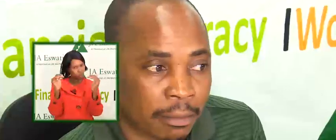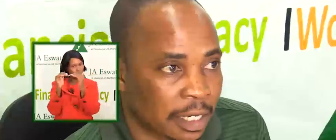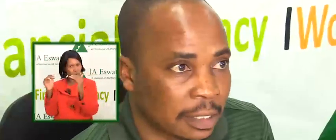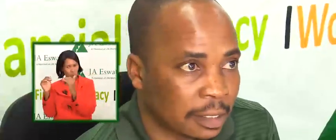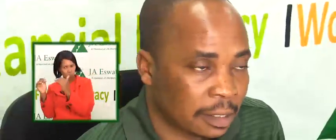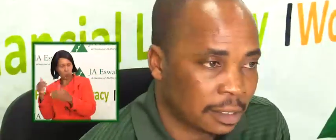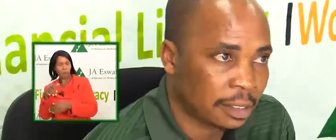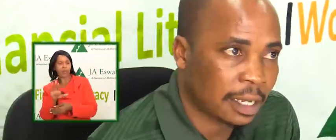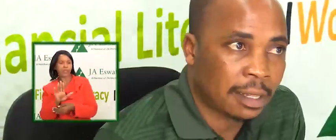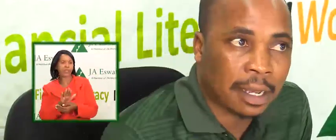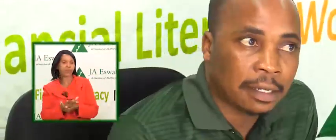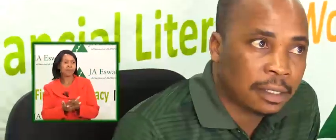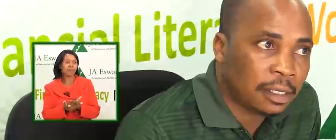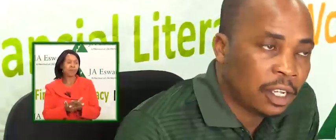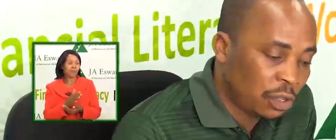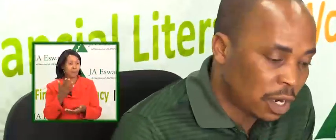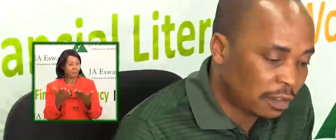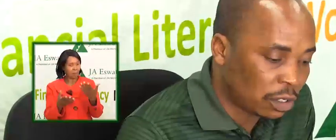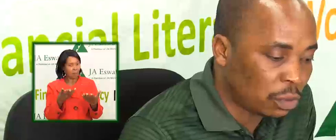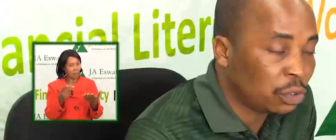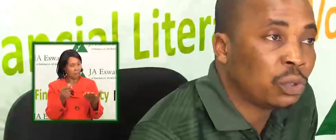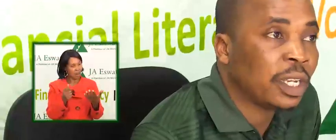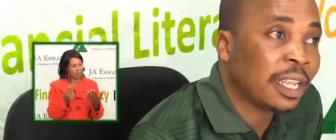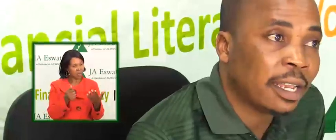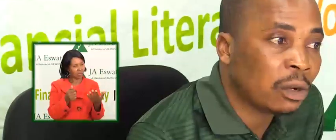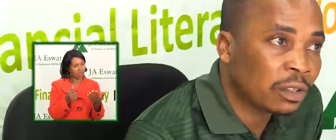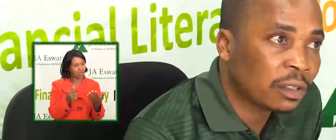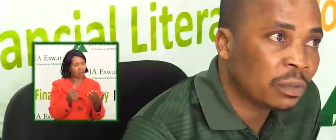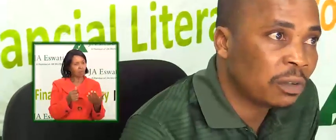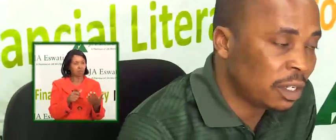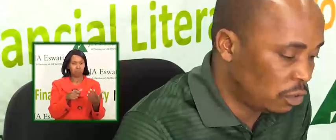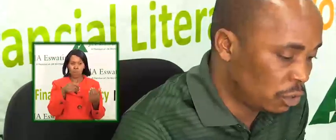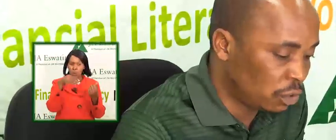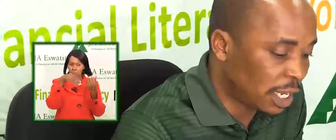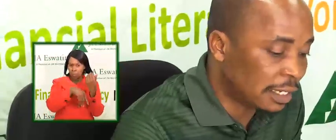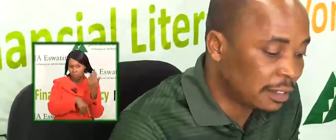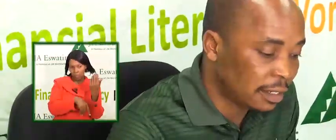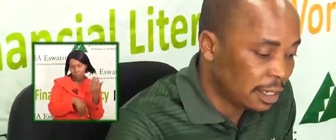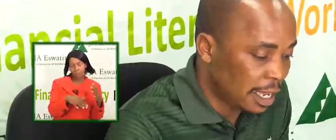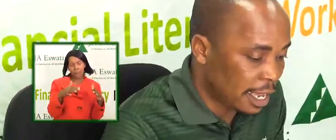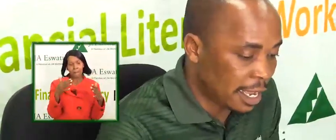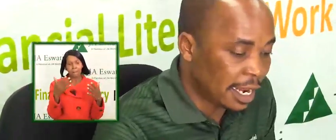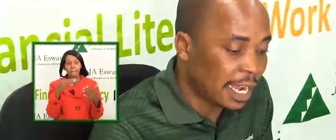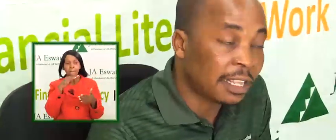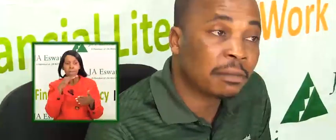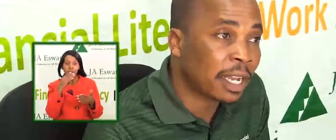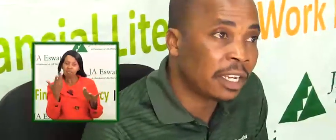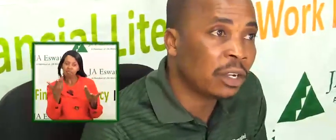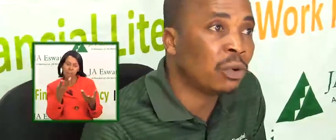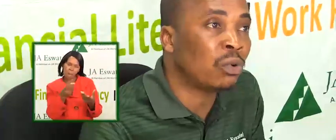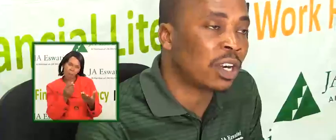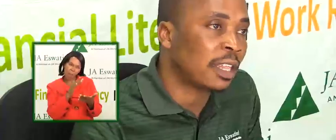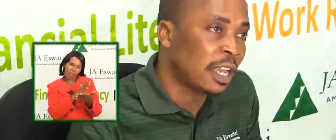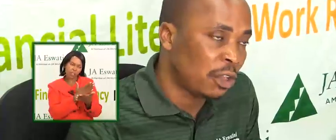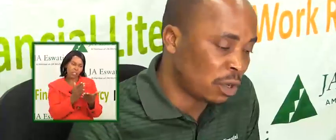making money, at the end, you guys are going to incur a loss, which means you're going to get less